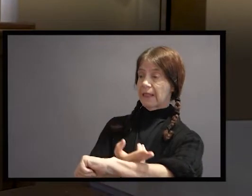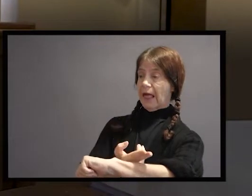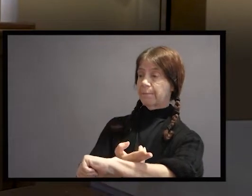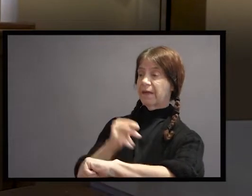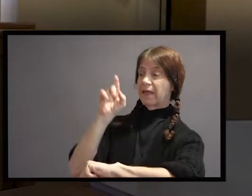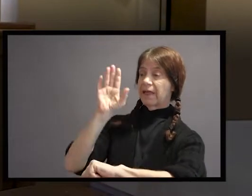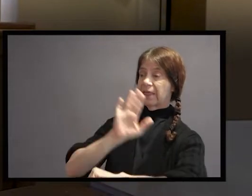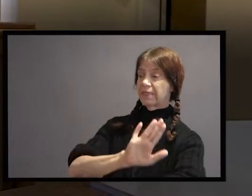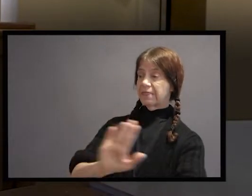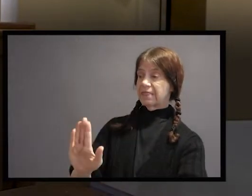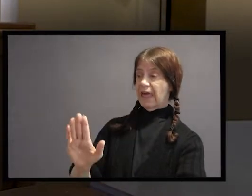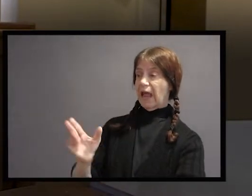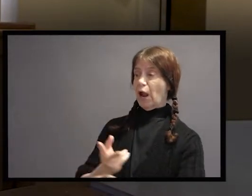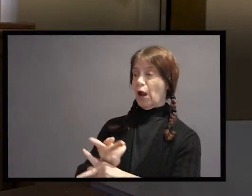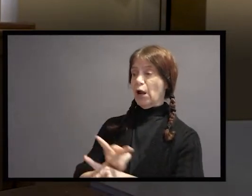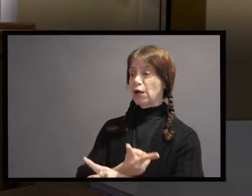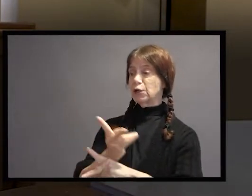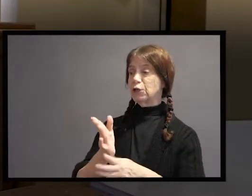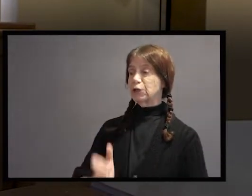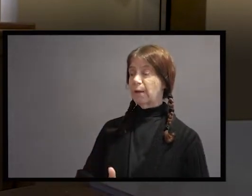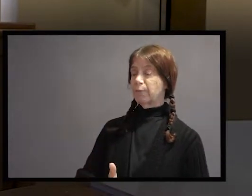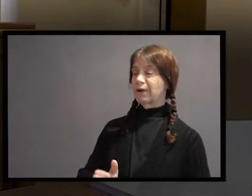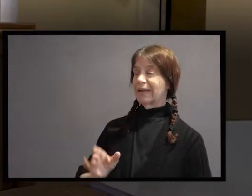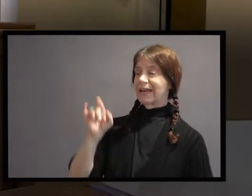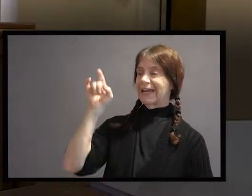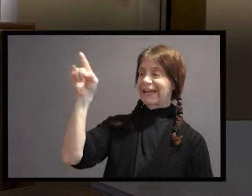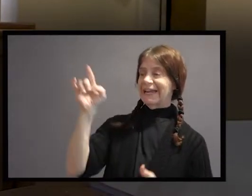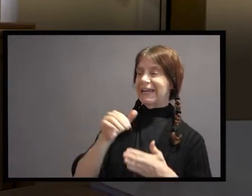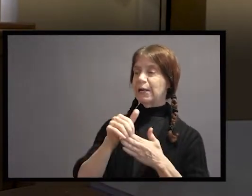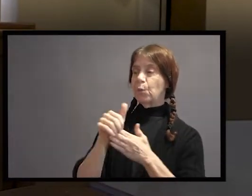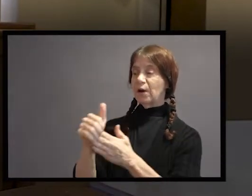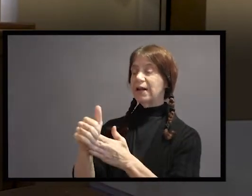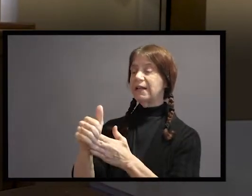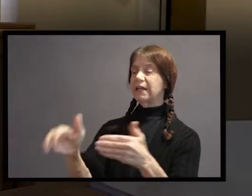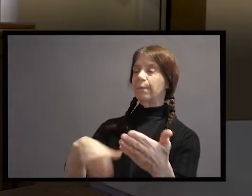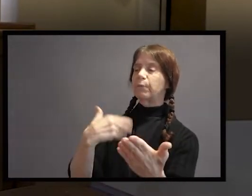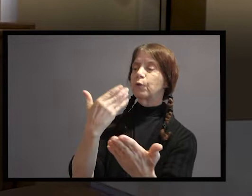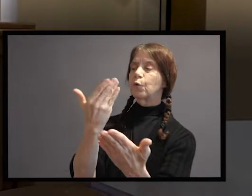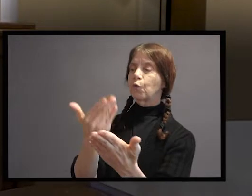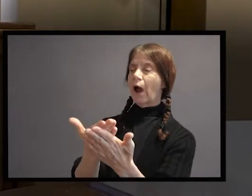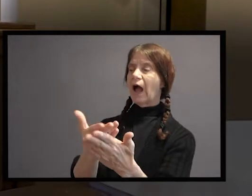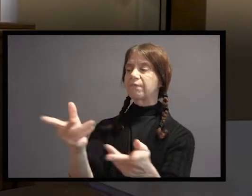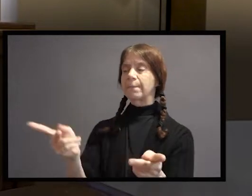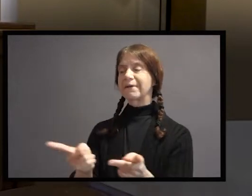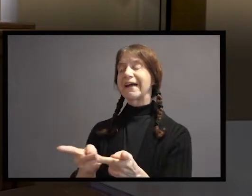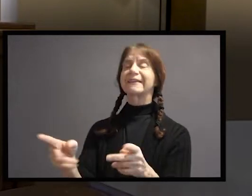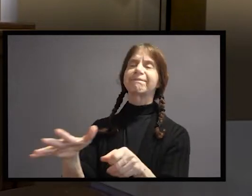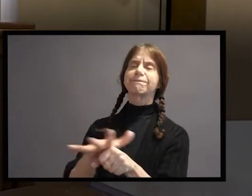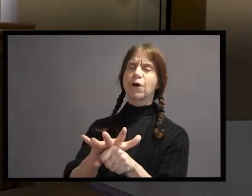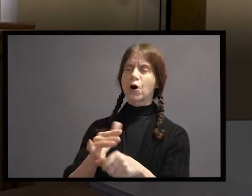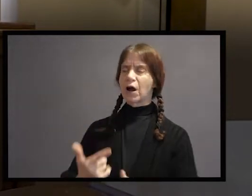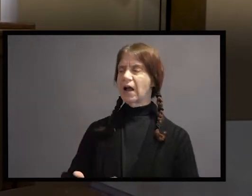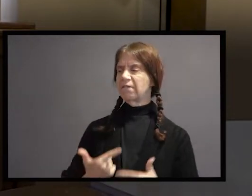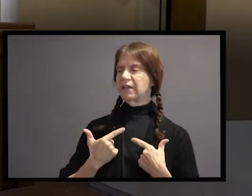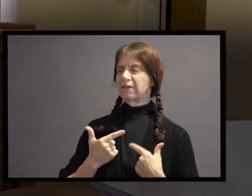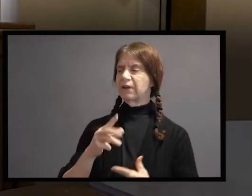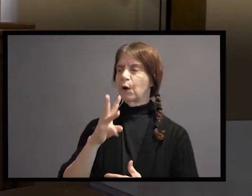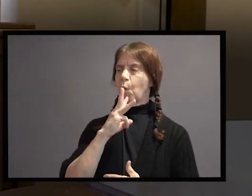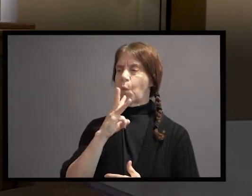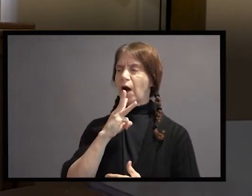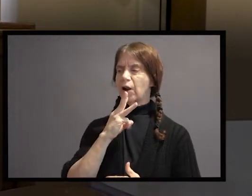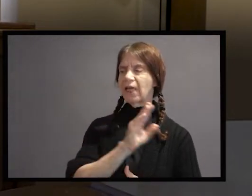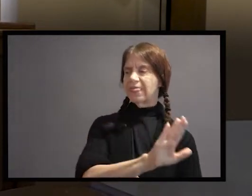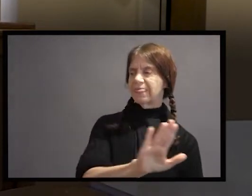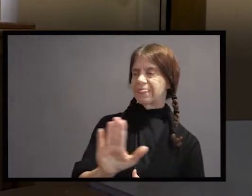For the Lamb in the midst of the throne will be their shepherd, and he will guide them to springs of living water,